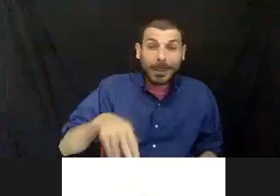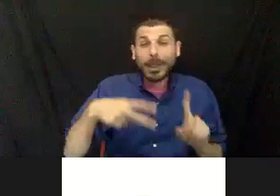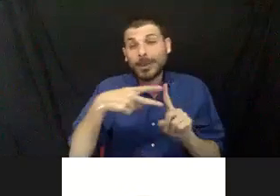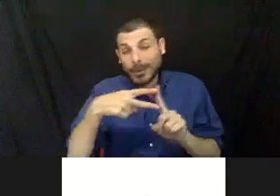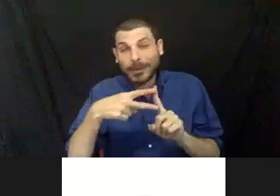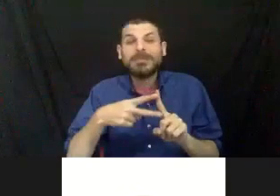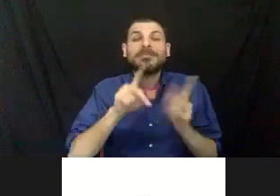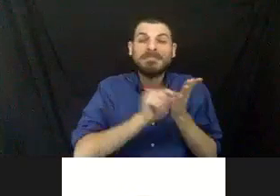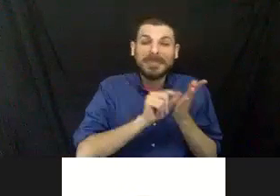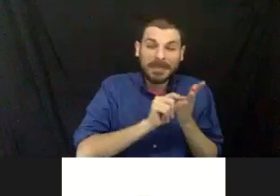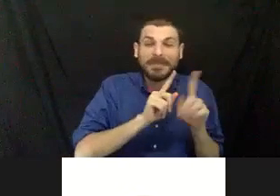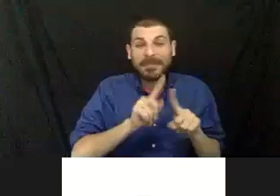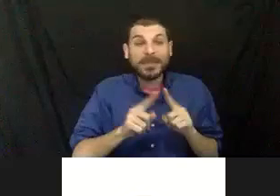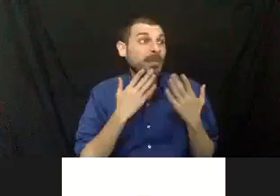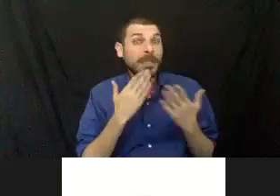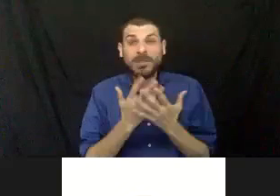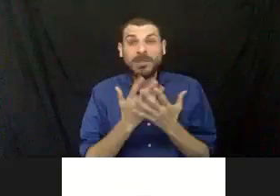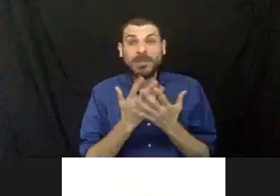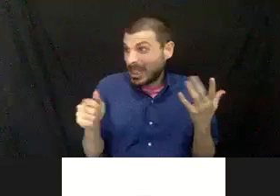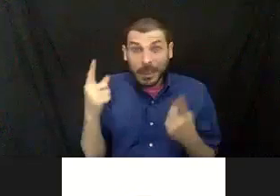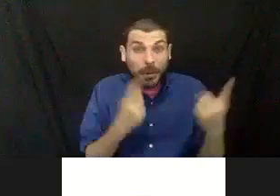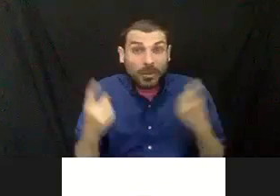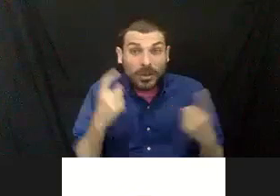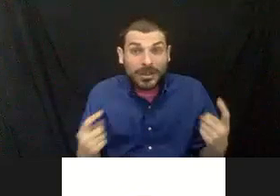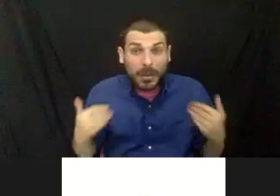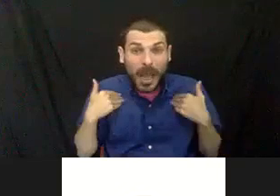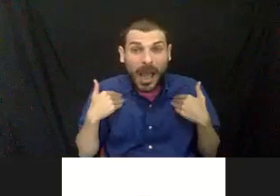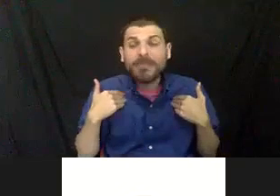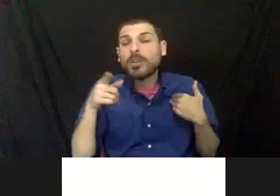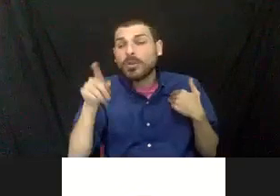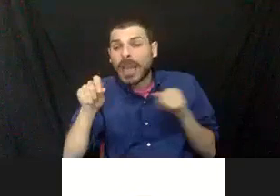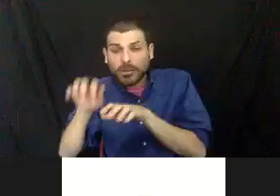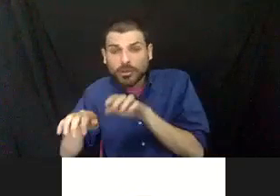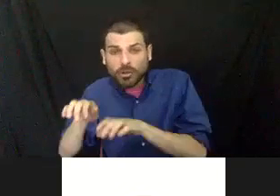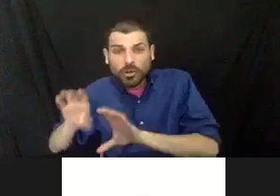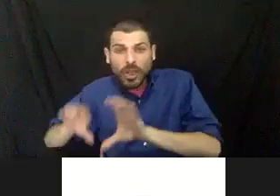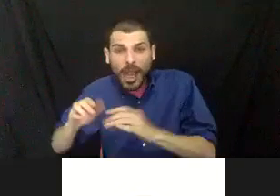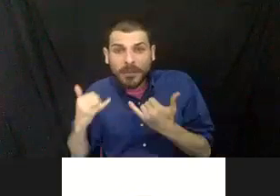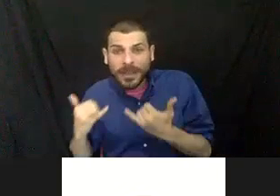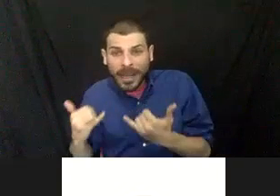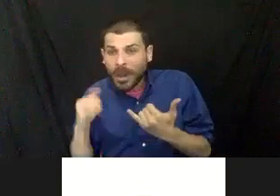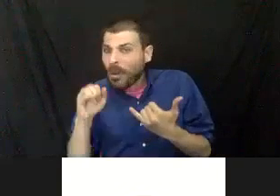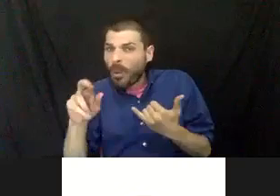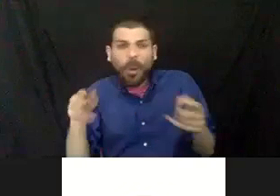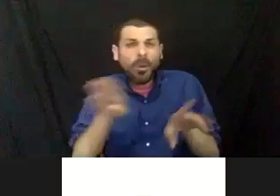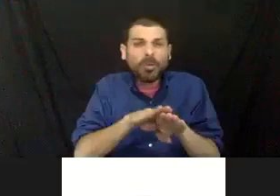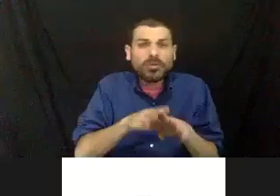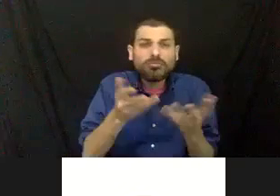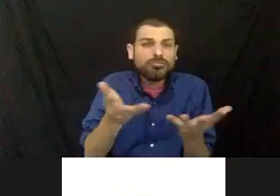much. Any questions you can drop in the chat before everyone logs off.